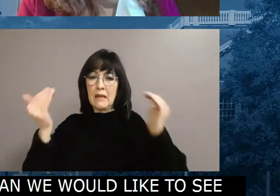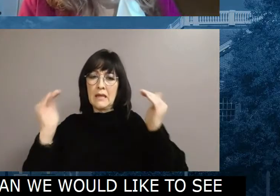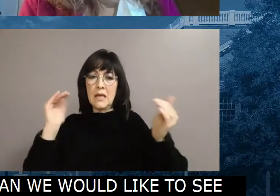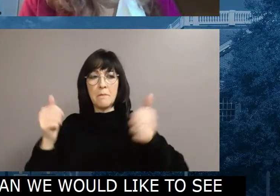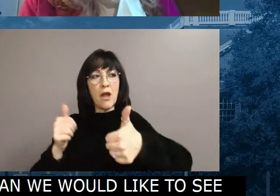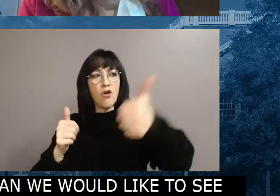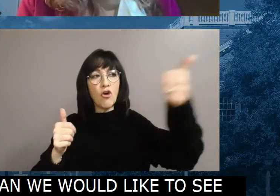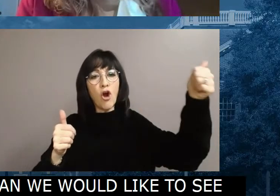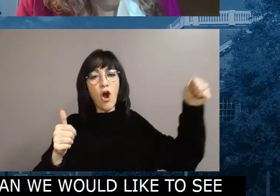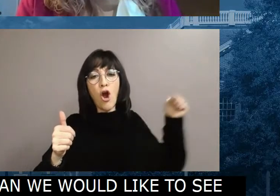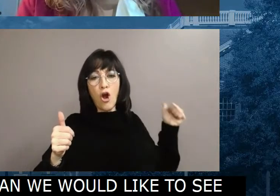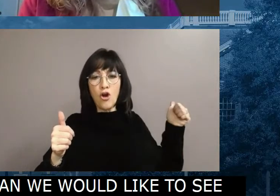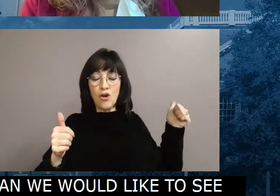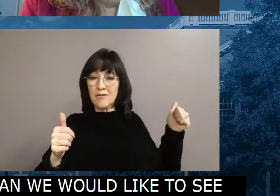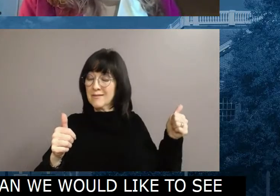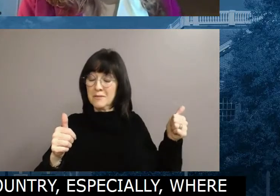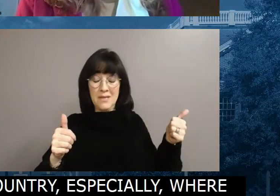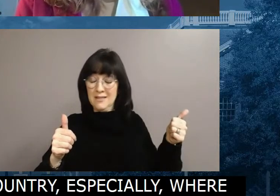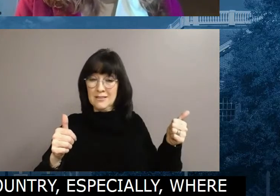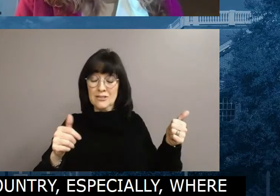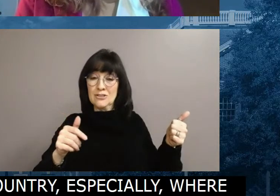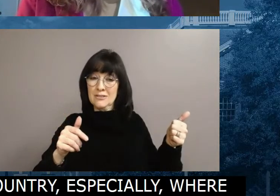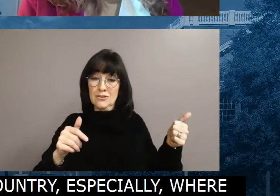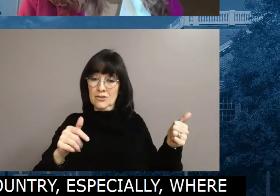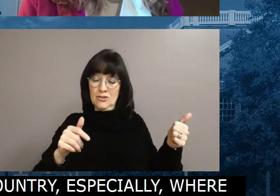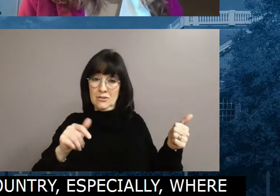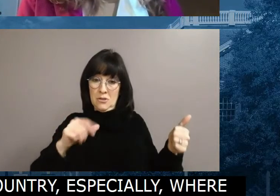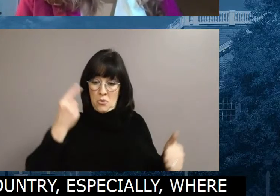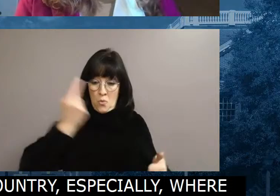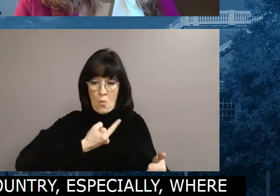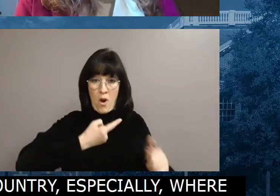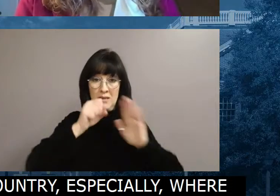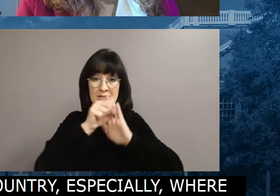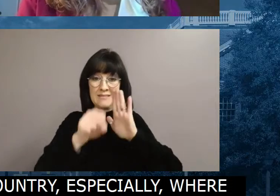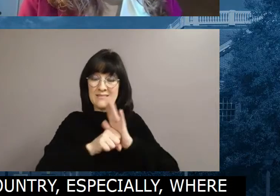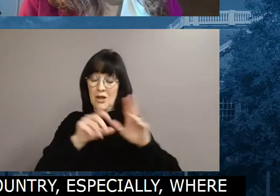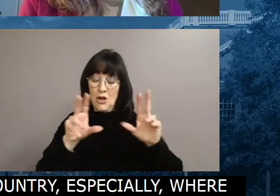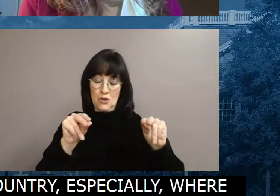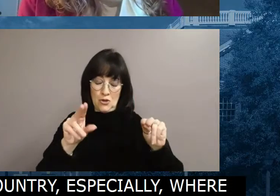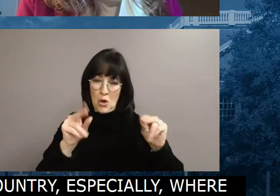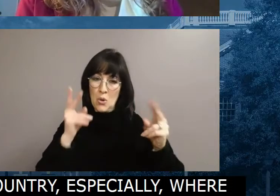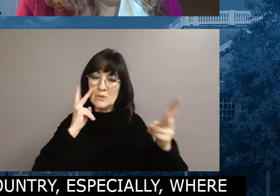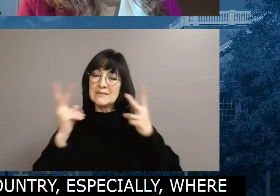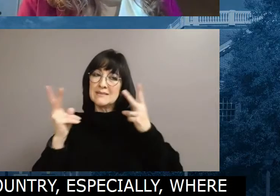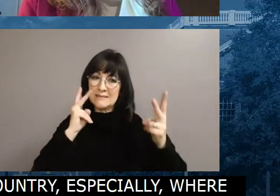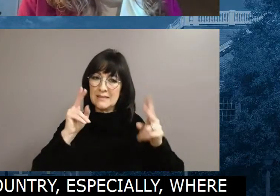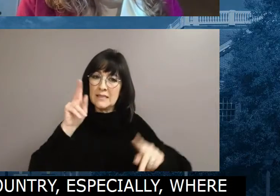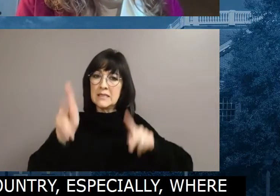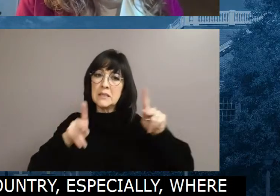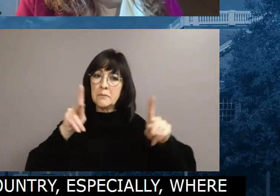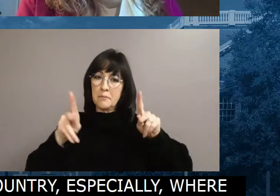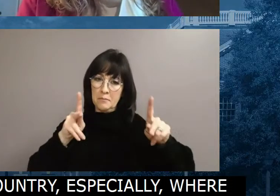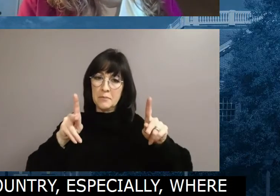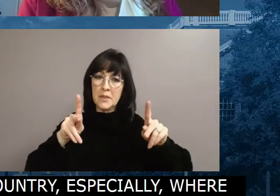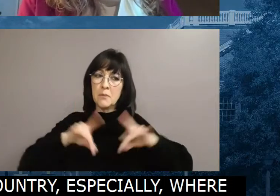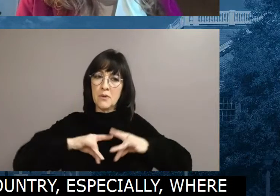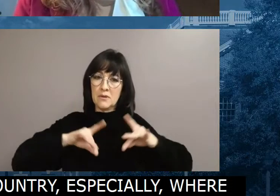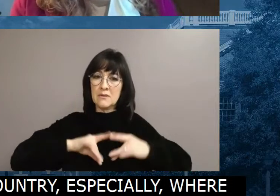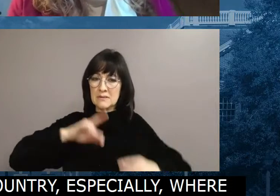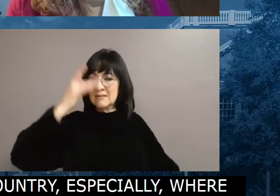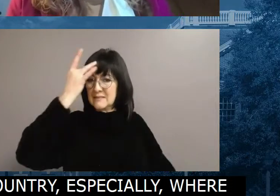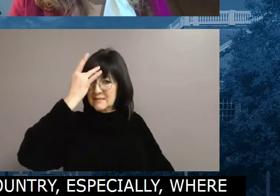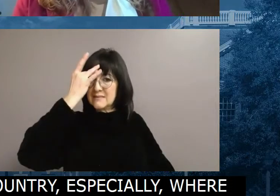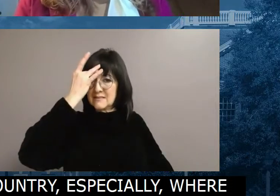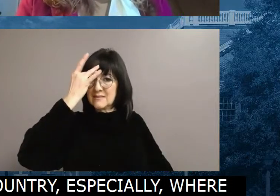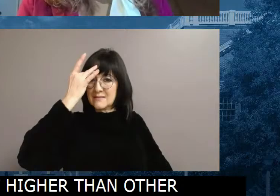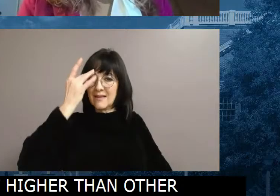are rising all throughout the country. So, I mean, we all feel it. We all want to let down our guard right now. And, thank goodness that